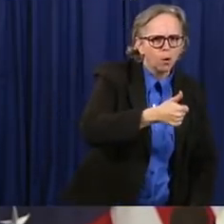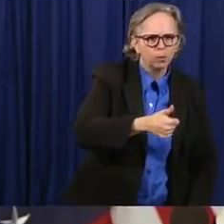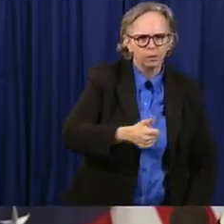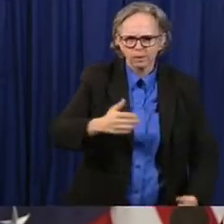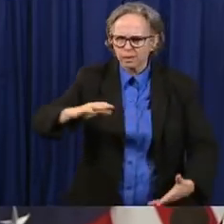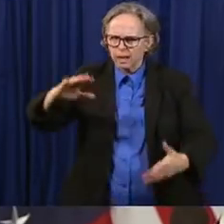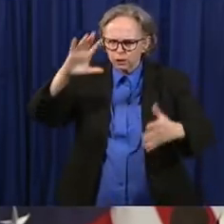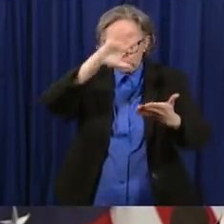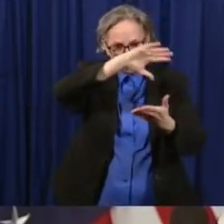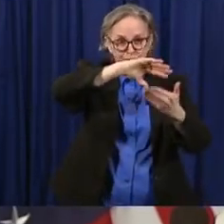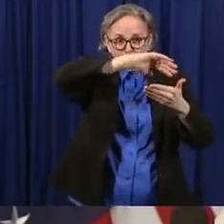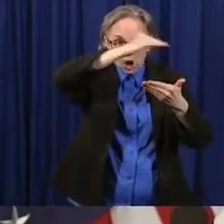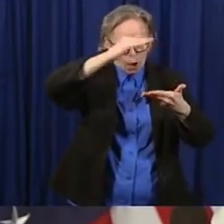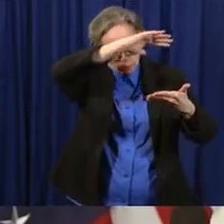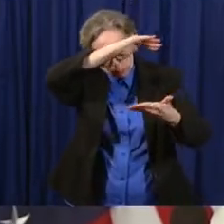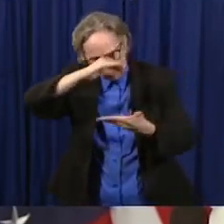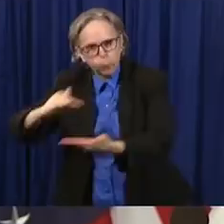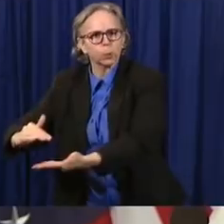home,